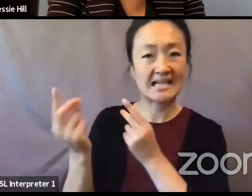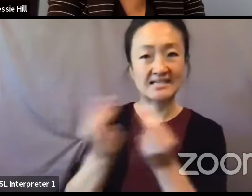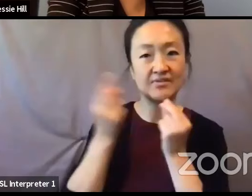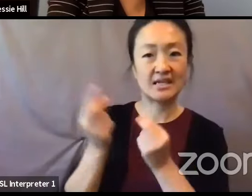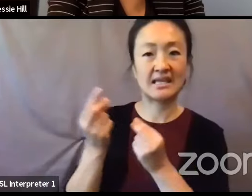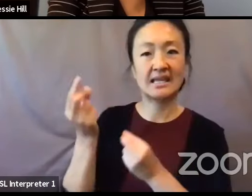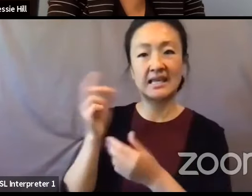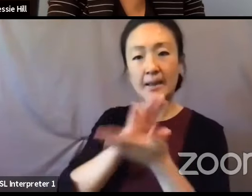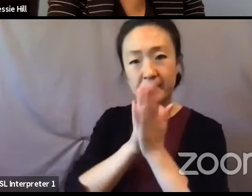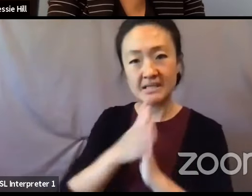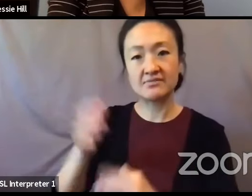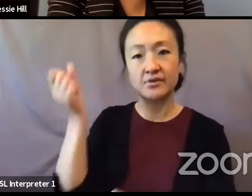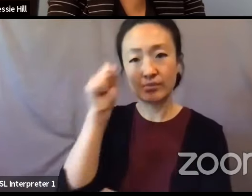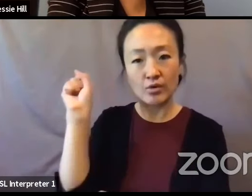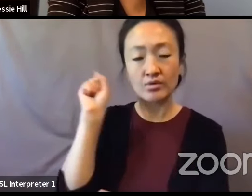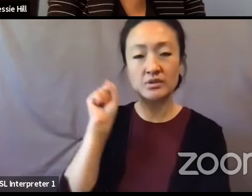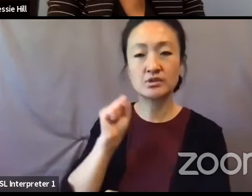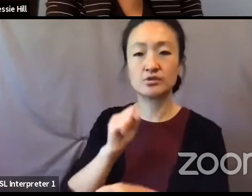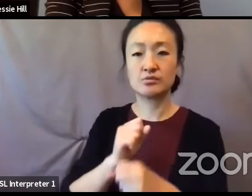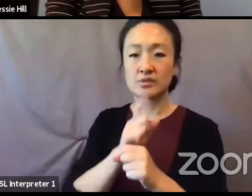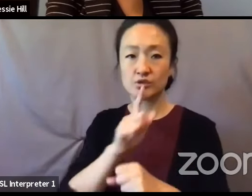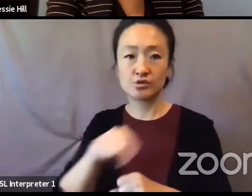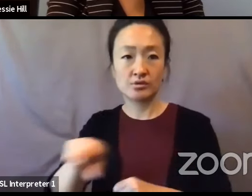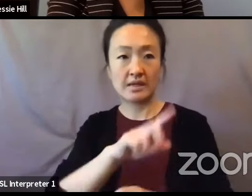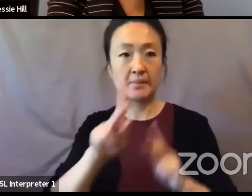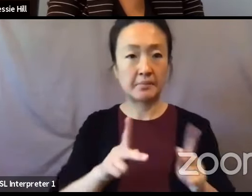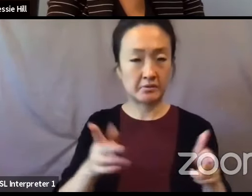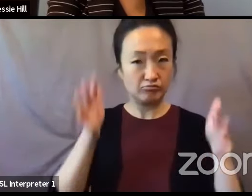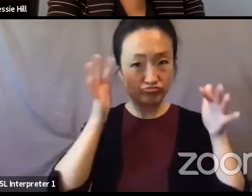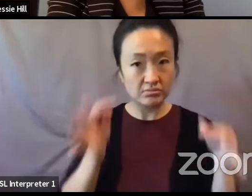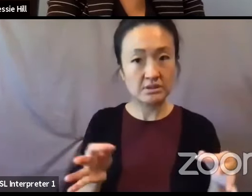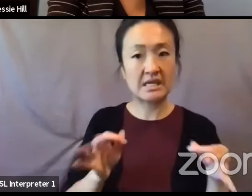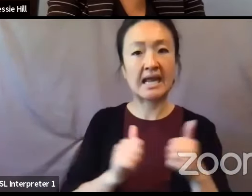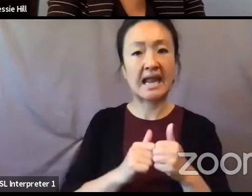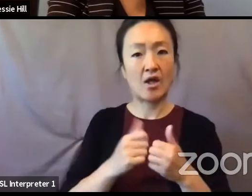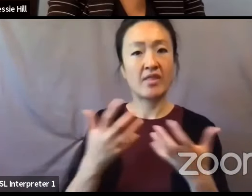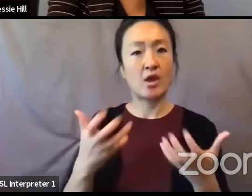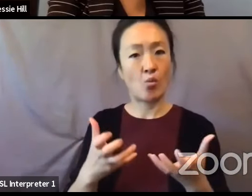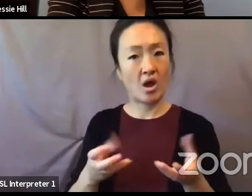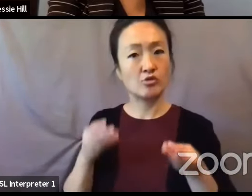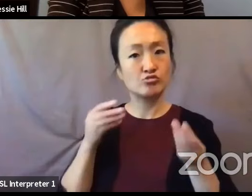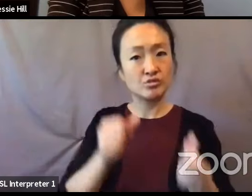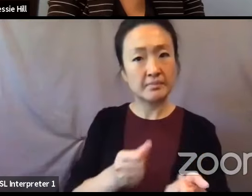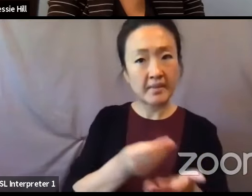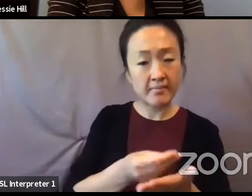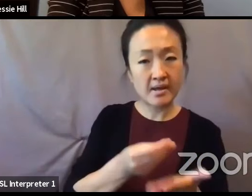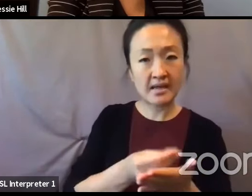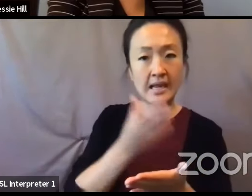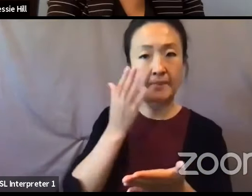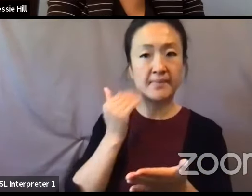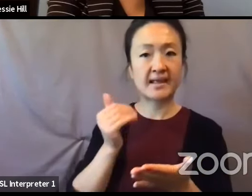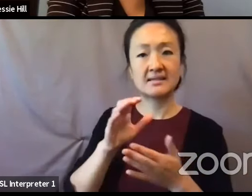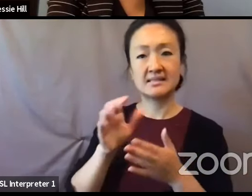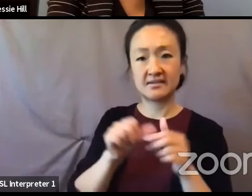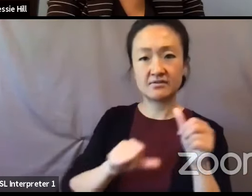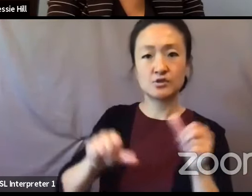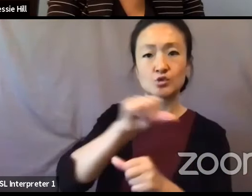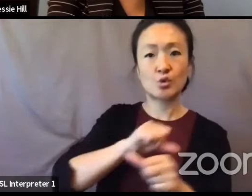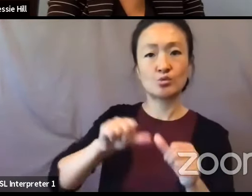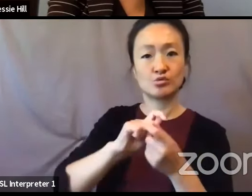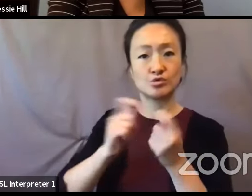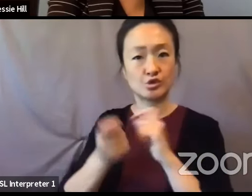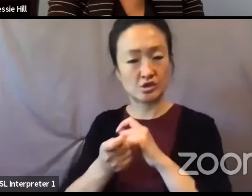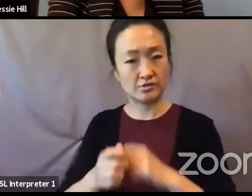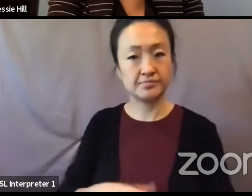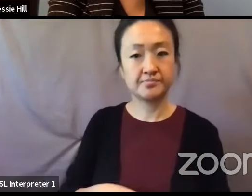encouraging people to choose how they spend their money as a way of advancing social change. I would argue, and